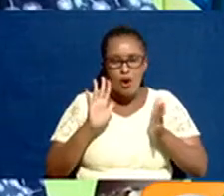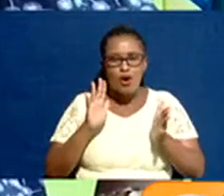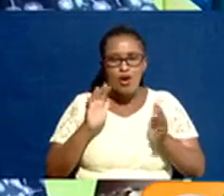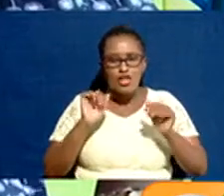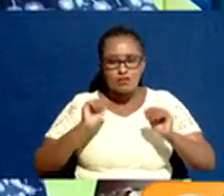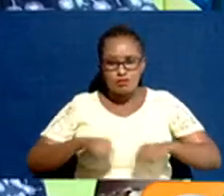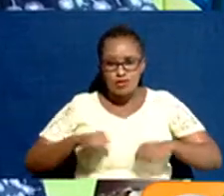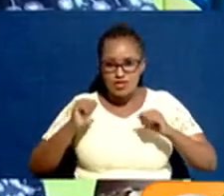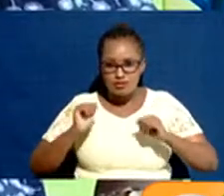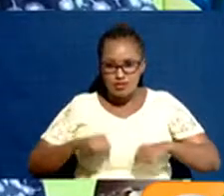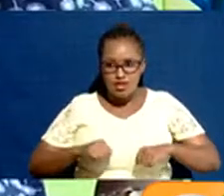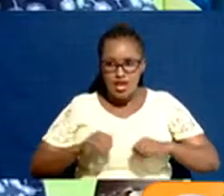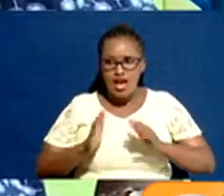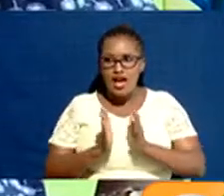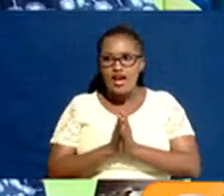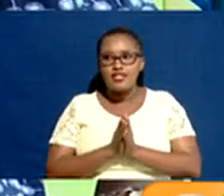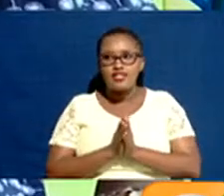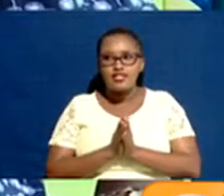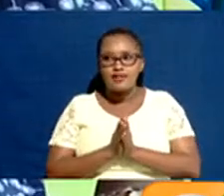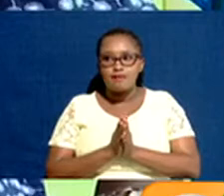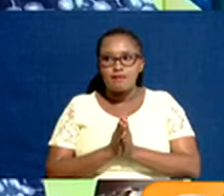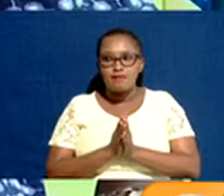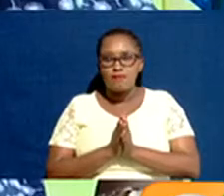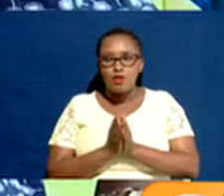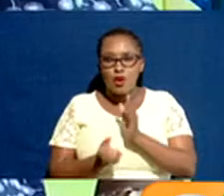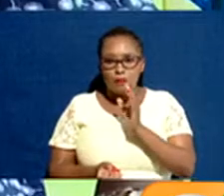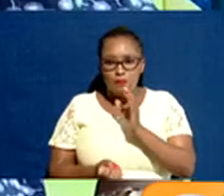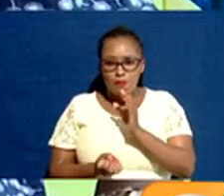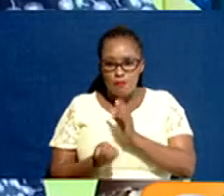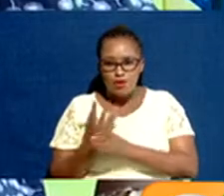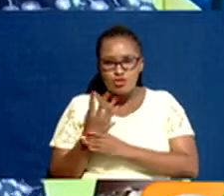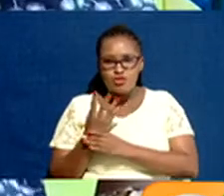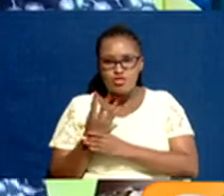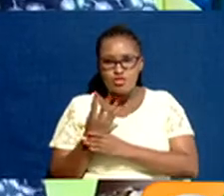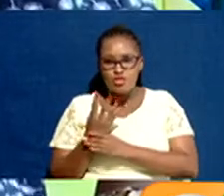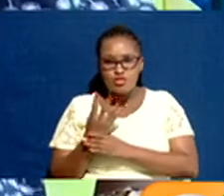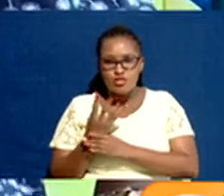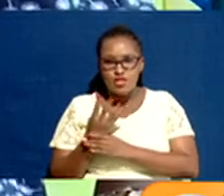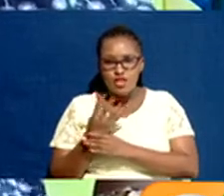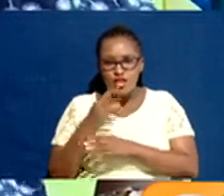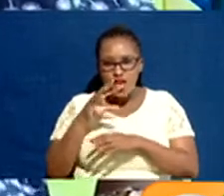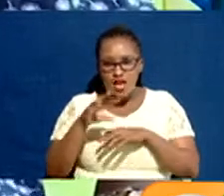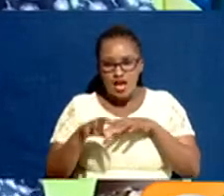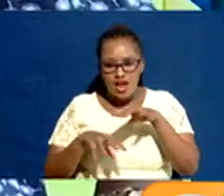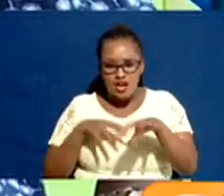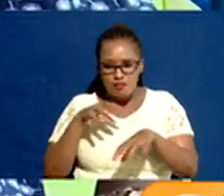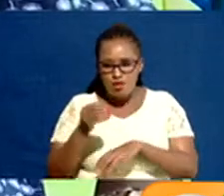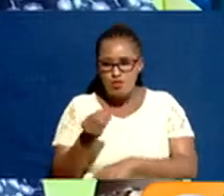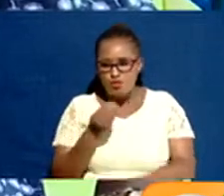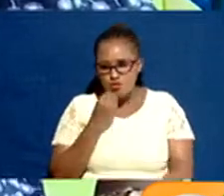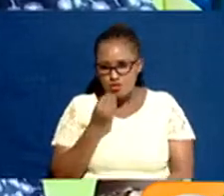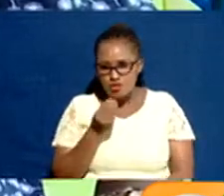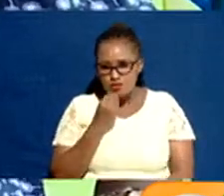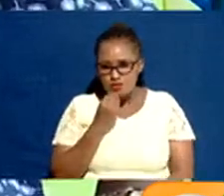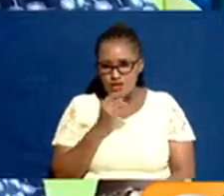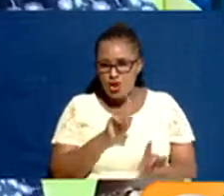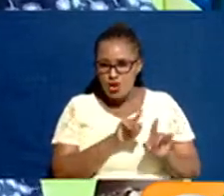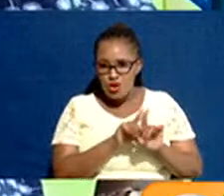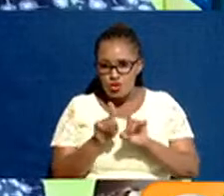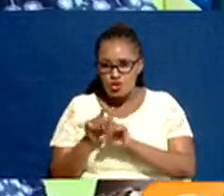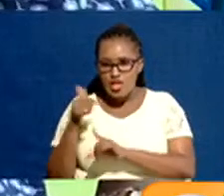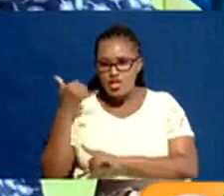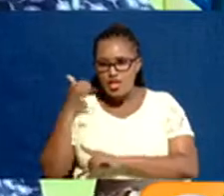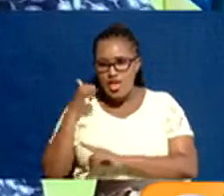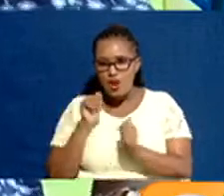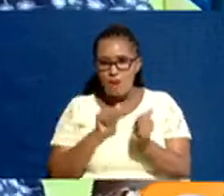can, and produce feeds for the animals. Again, yellow maize,